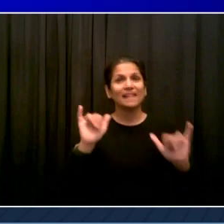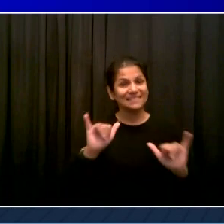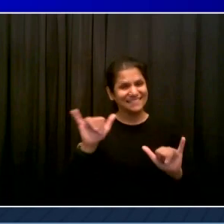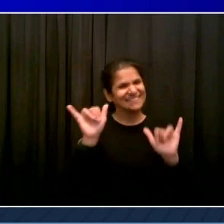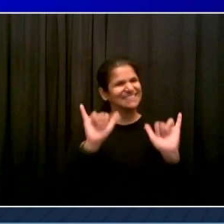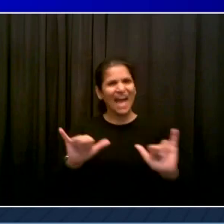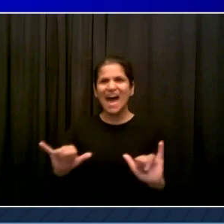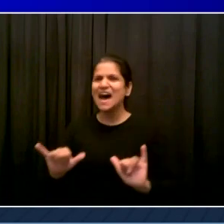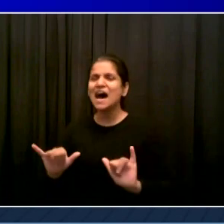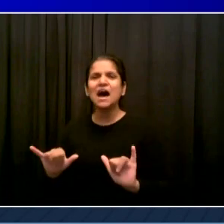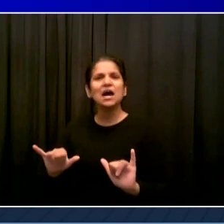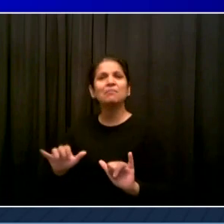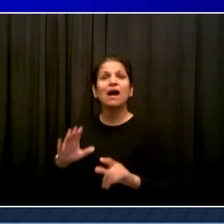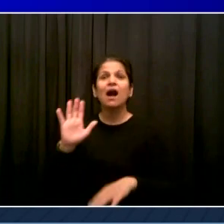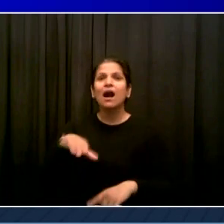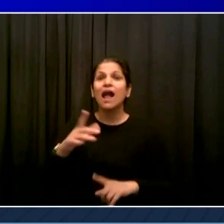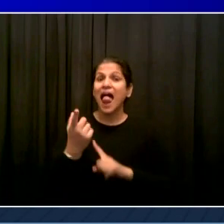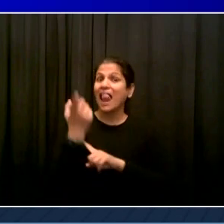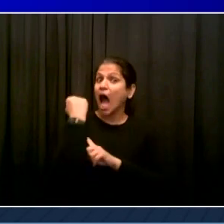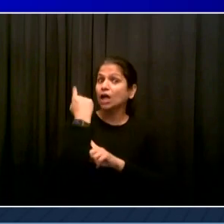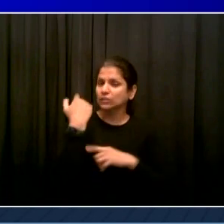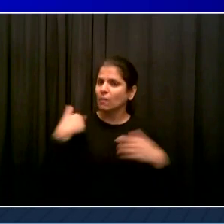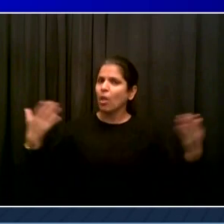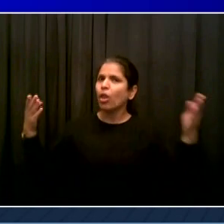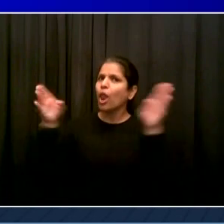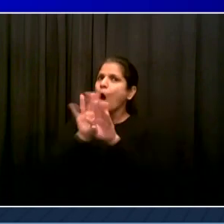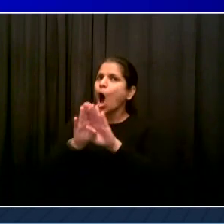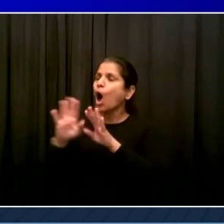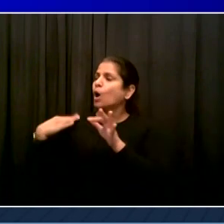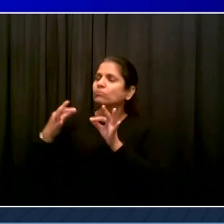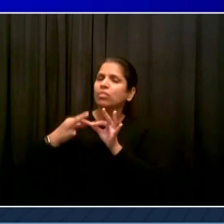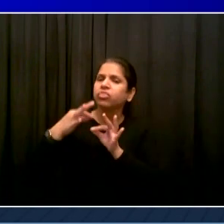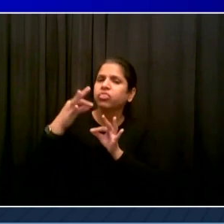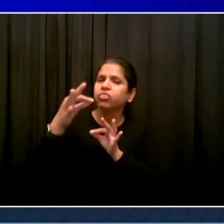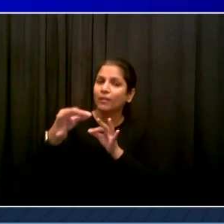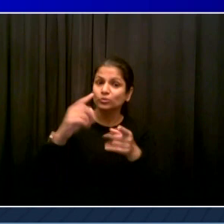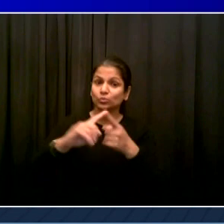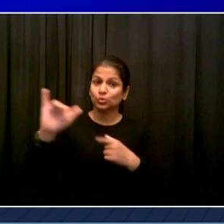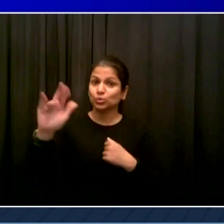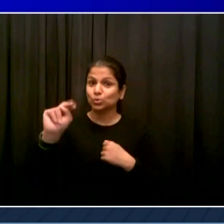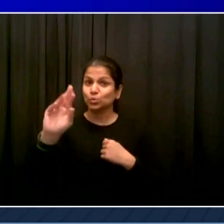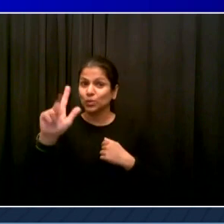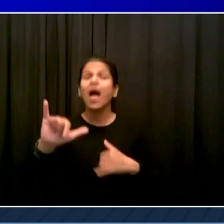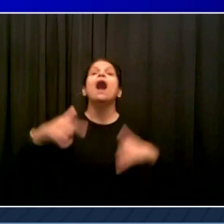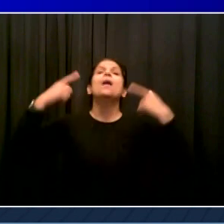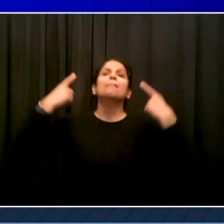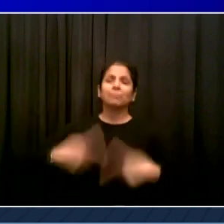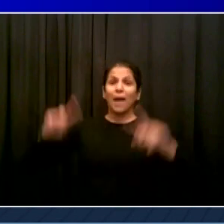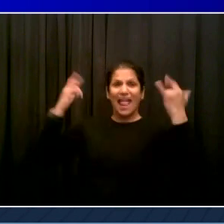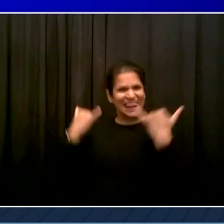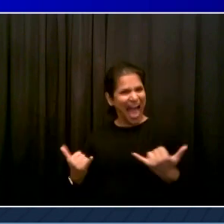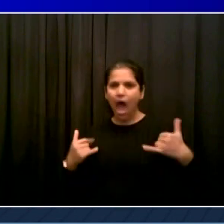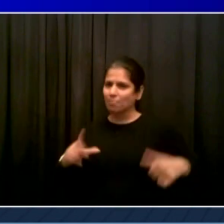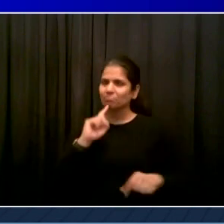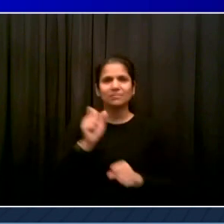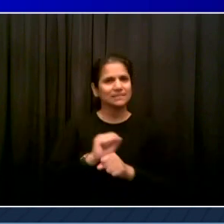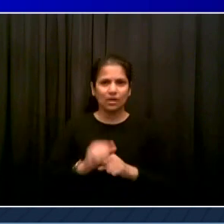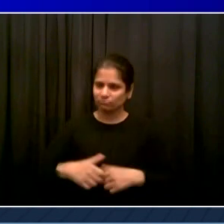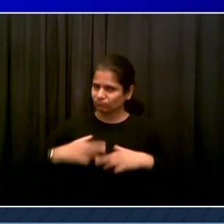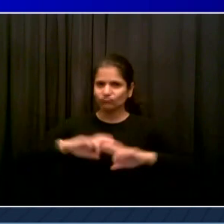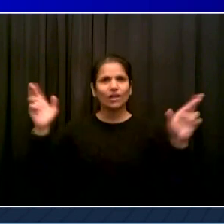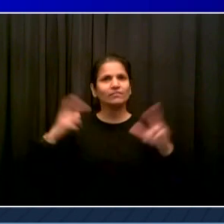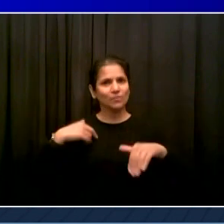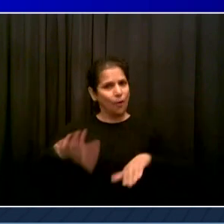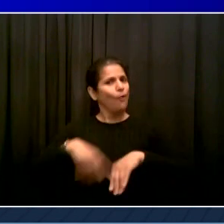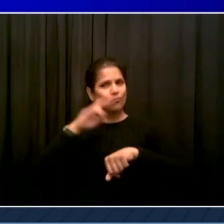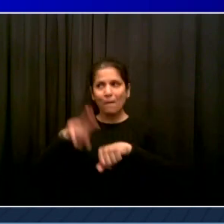delay the openings with public beaches. We had to limit the number of outdoor public pools. This year we get